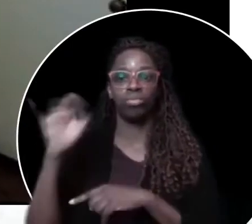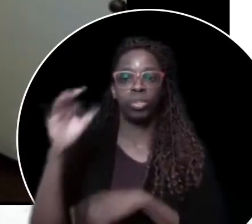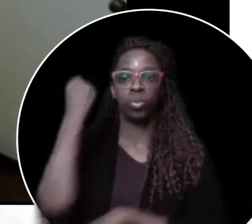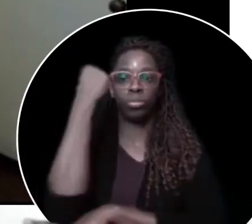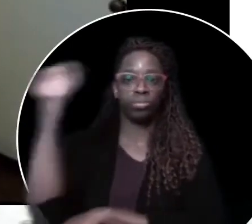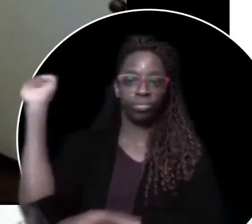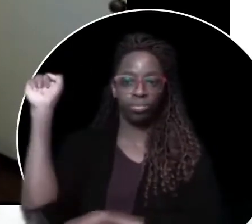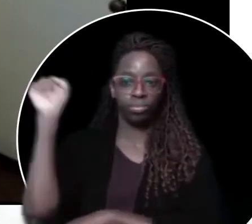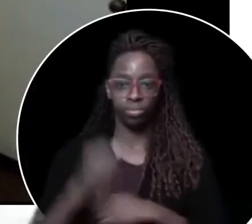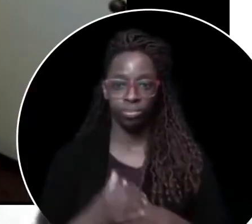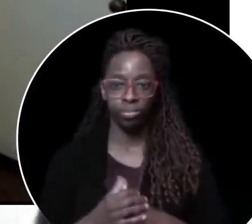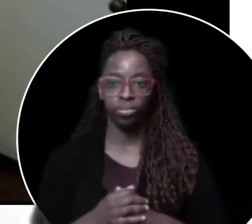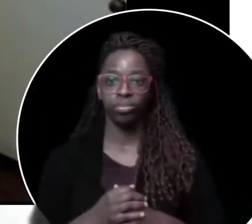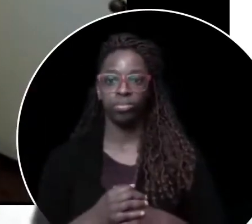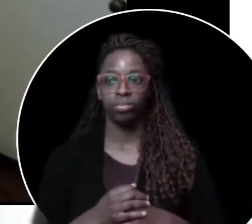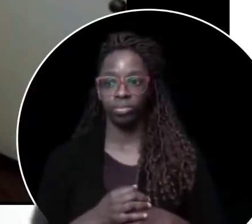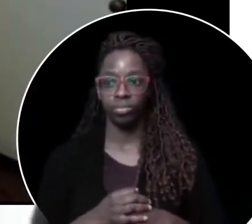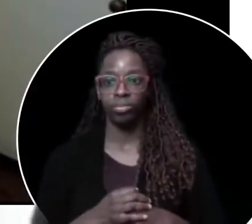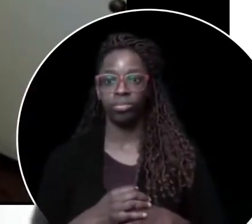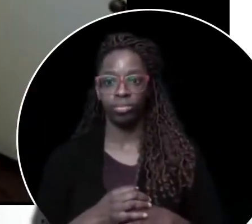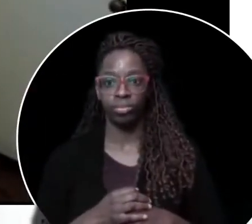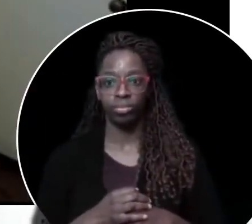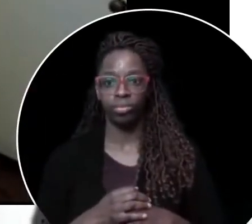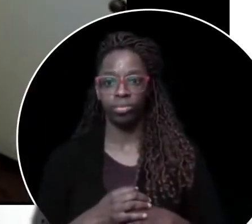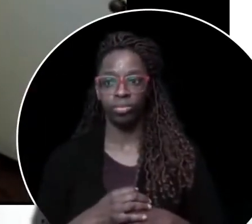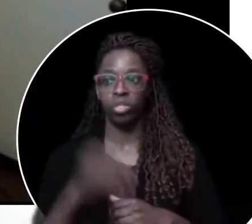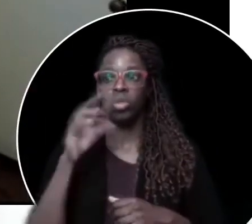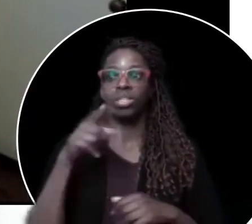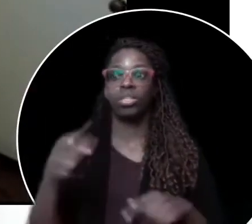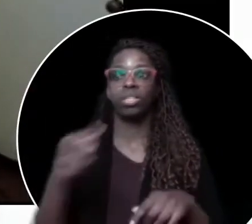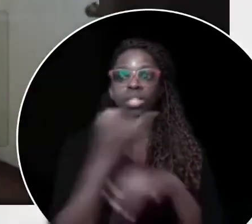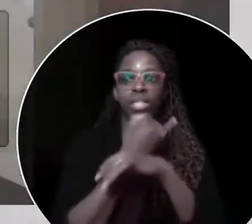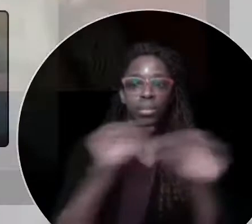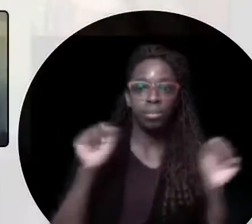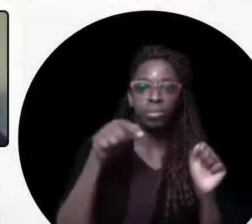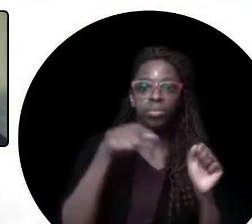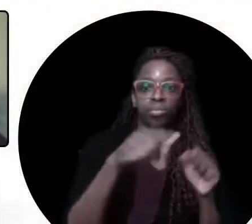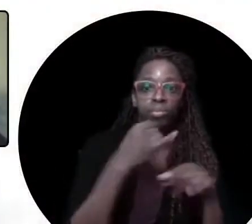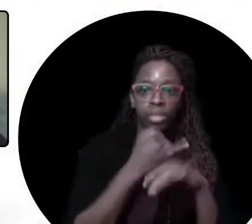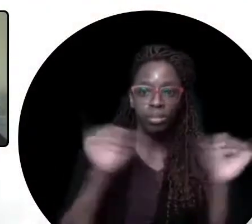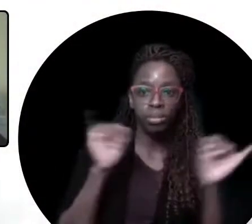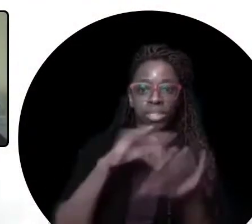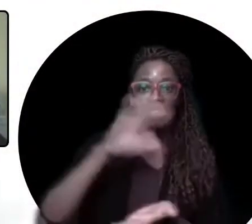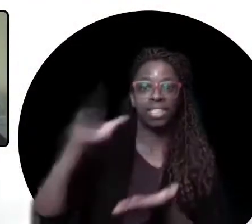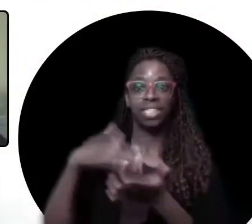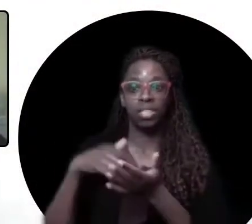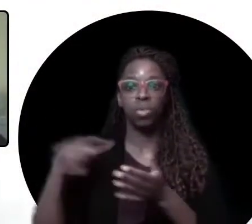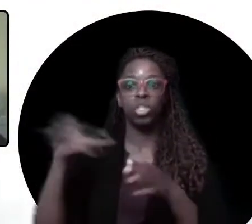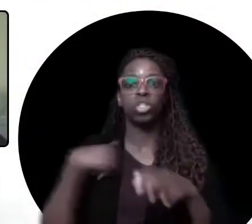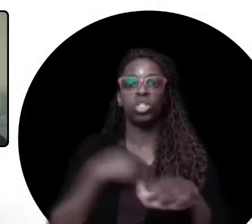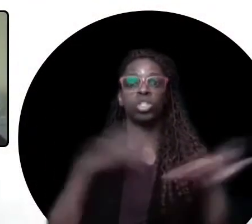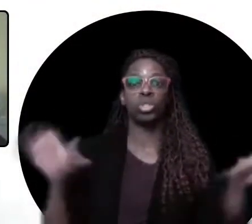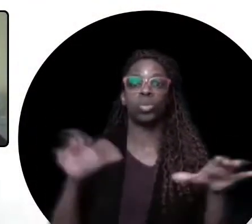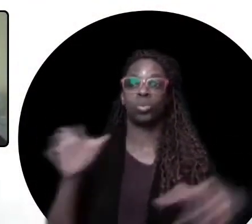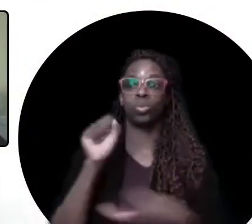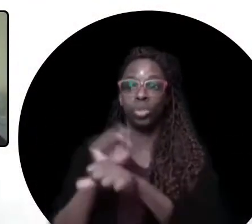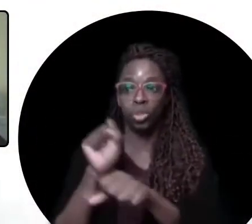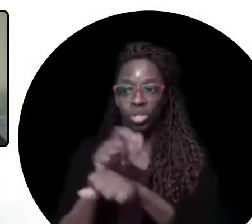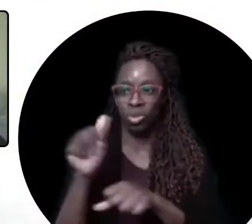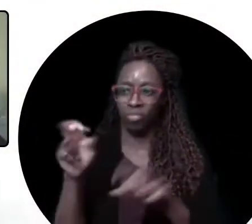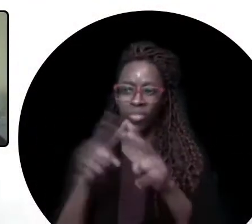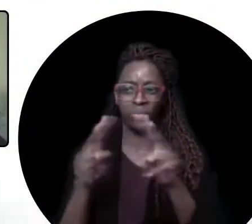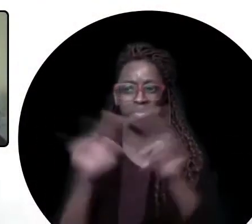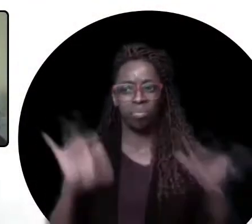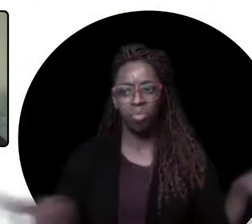important. Well, thank you for that. And also just want to acknowledge all of the folks who are out